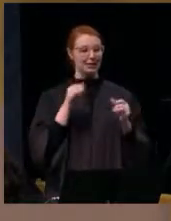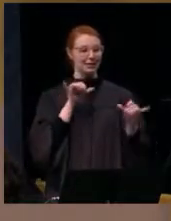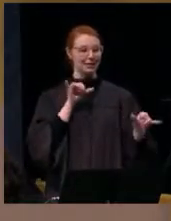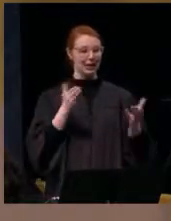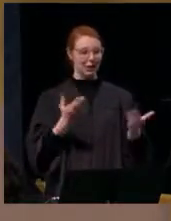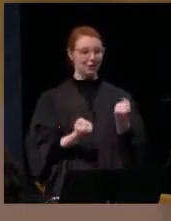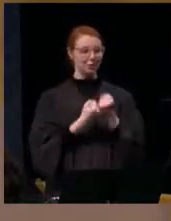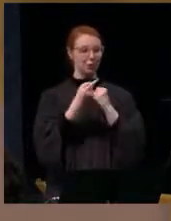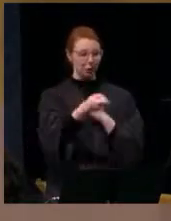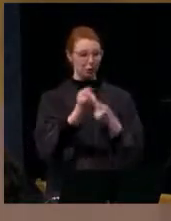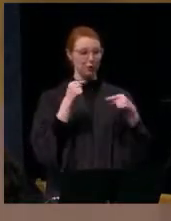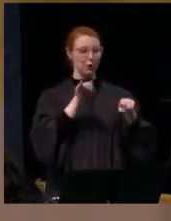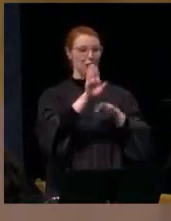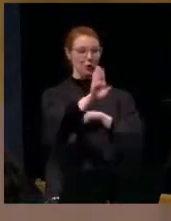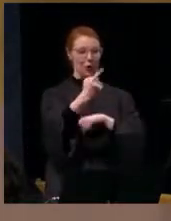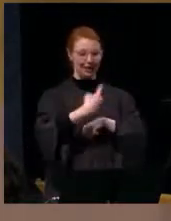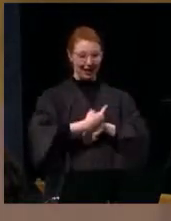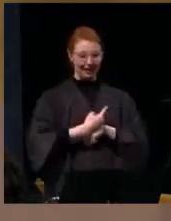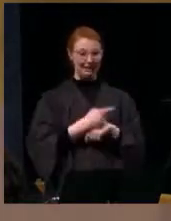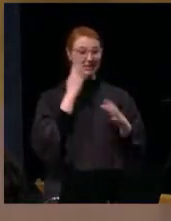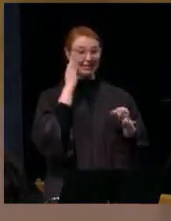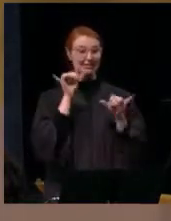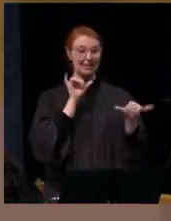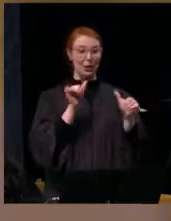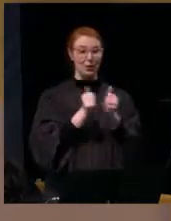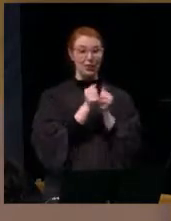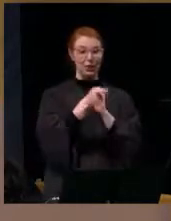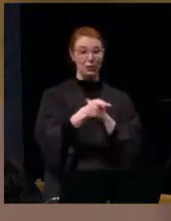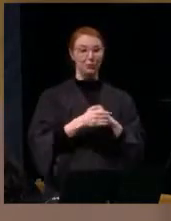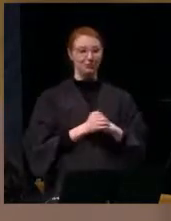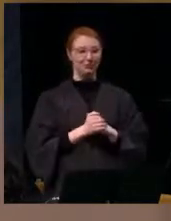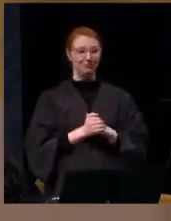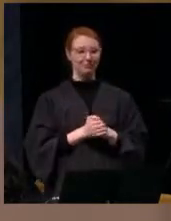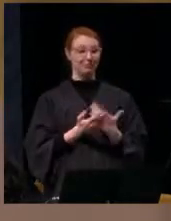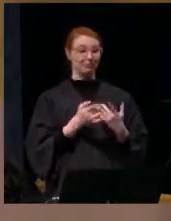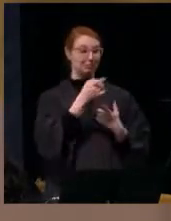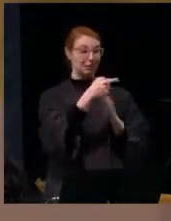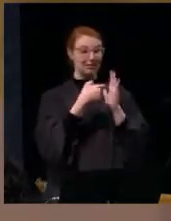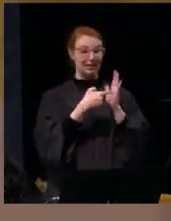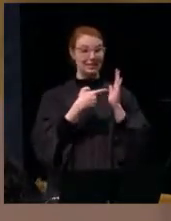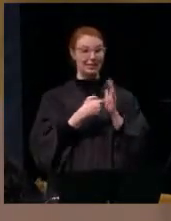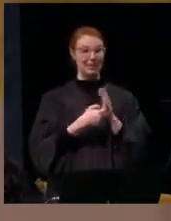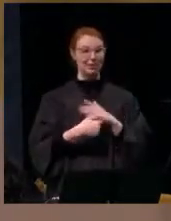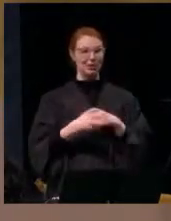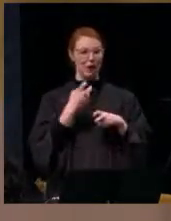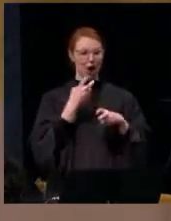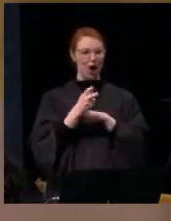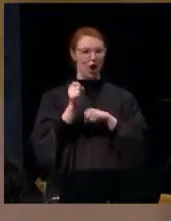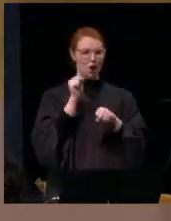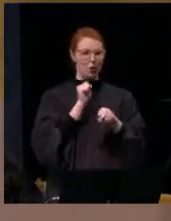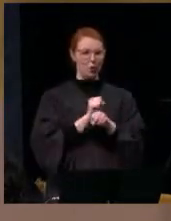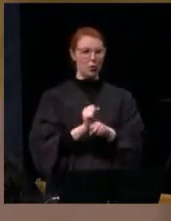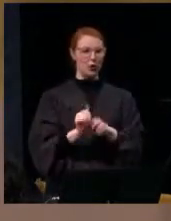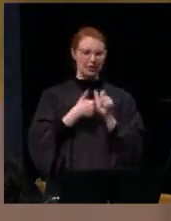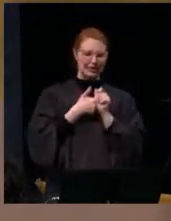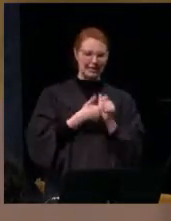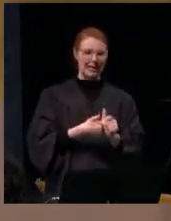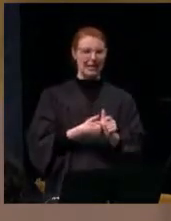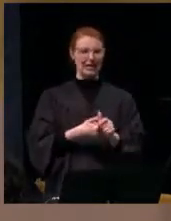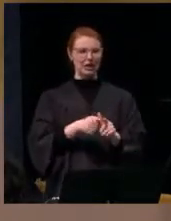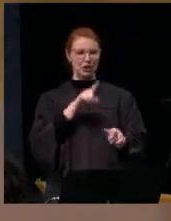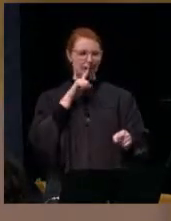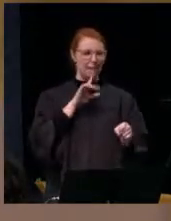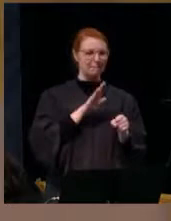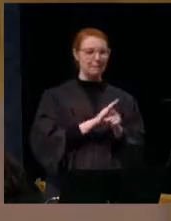and in your day. They chose to be here with you. This is an example of the hardworking dedication and commitment that our teachers and our